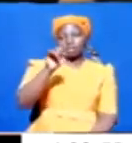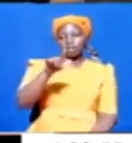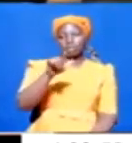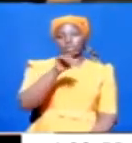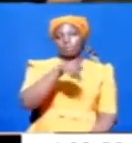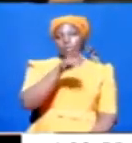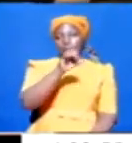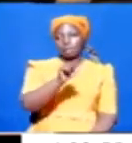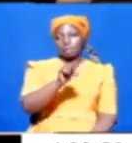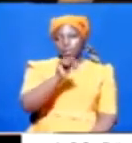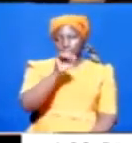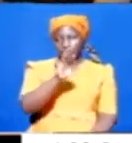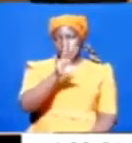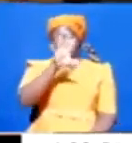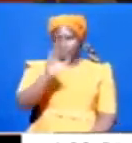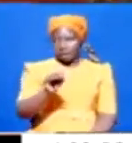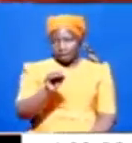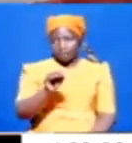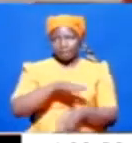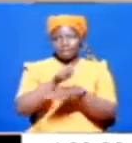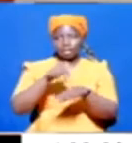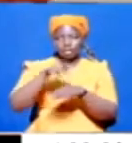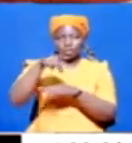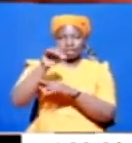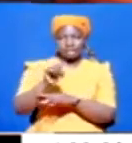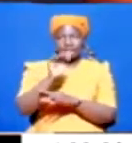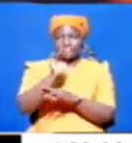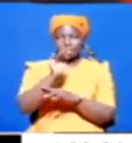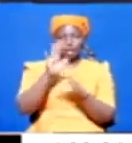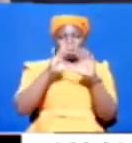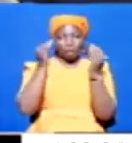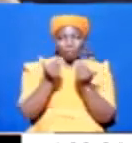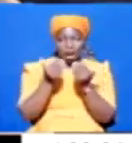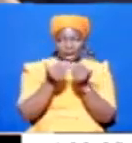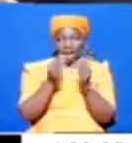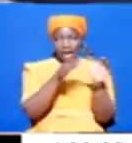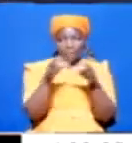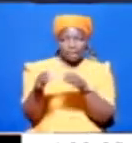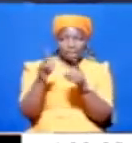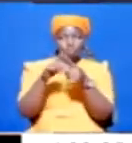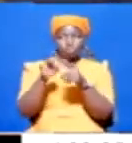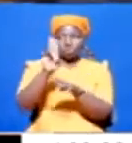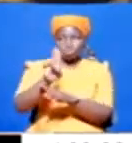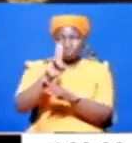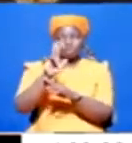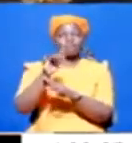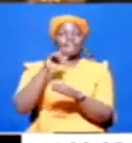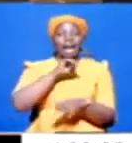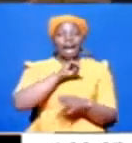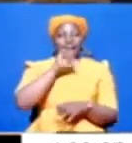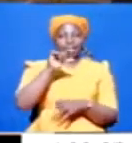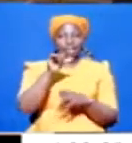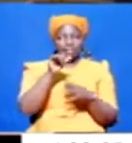Treasury Principal Secretary Dr. Julius Muia urged global firms to also take advantage of a diverse partnership offering